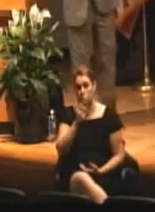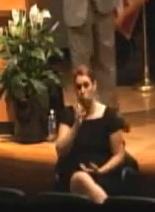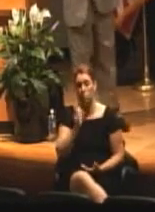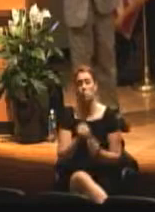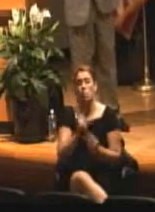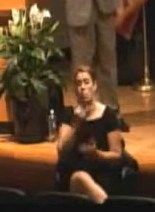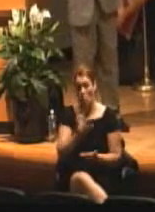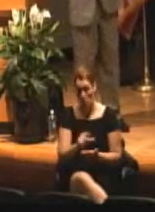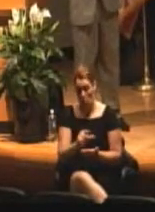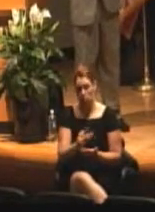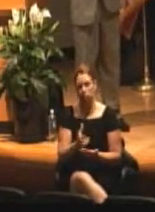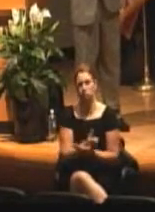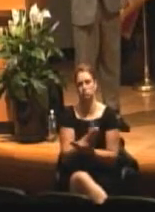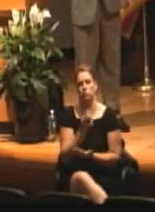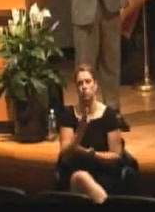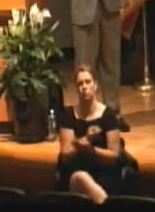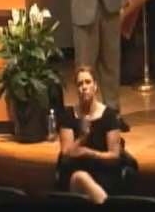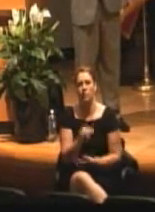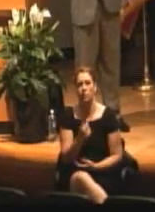use.